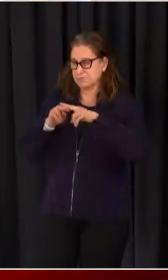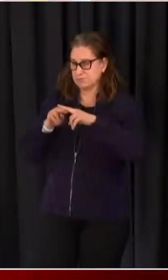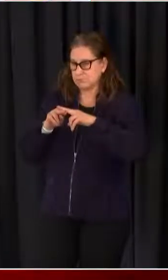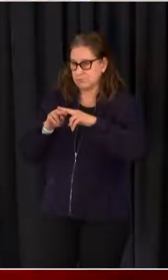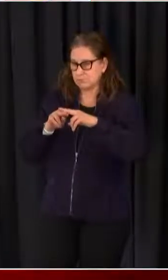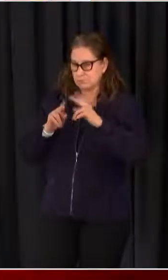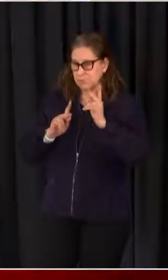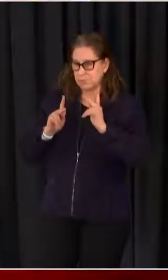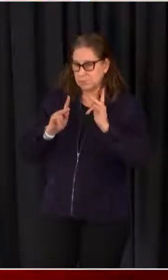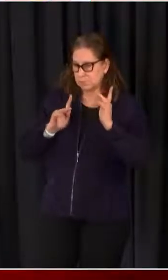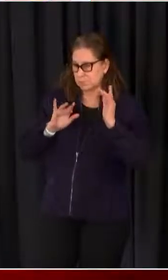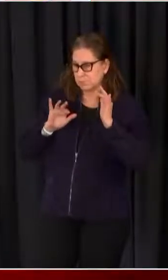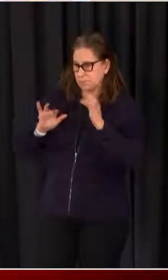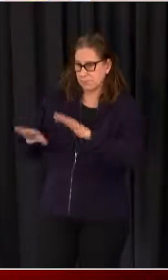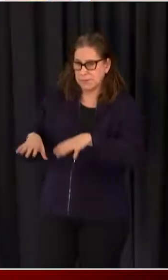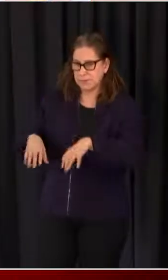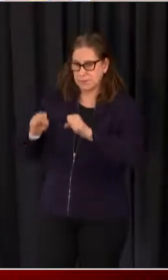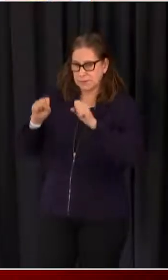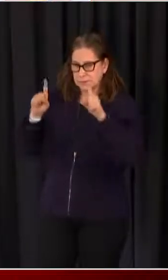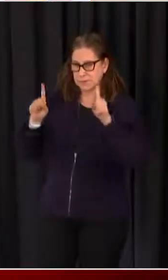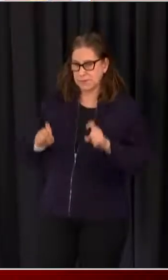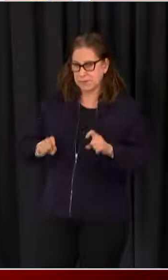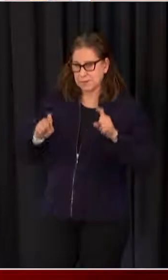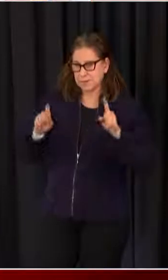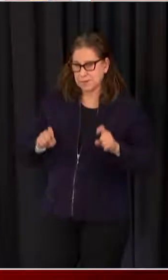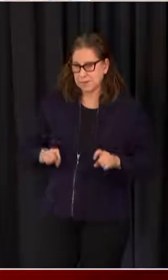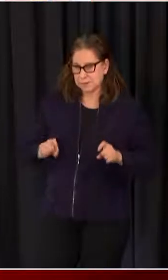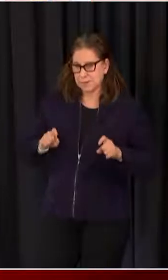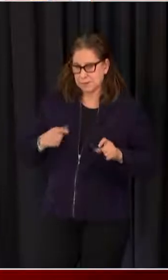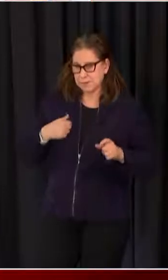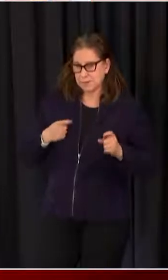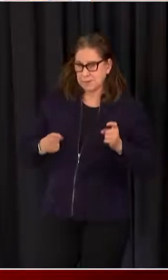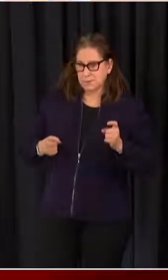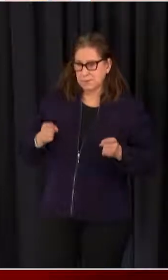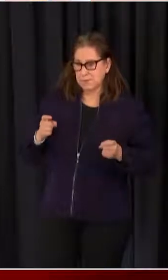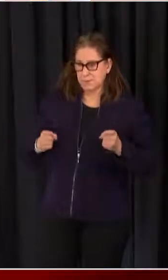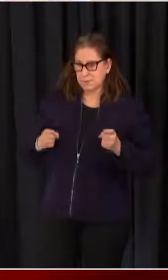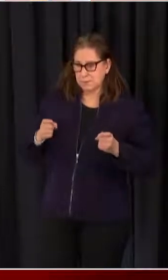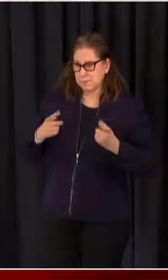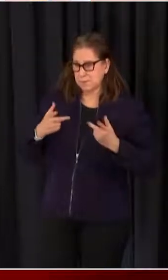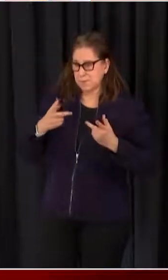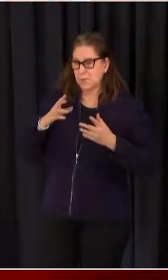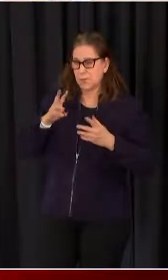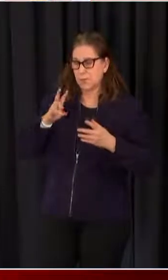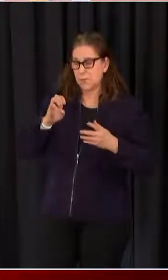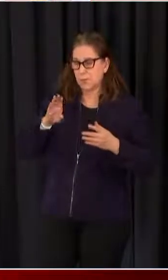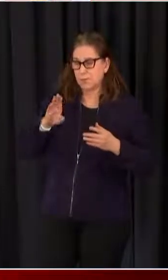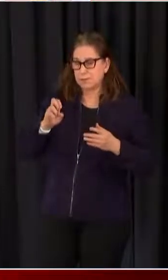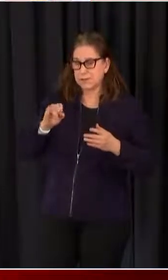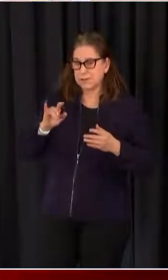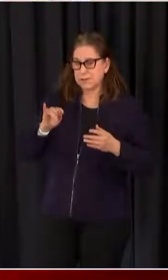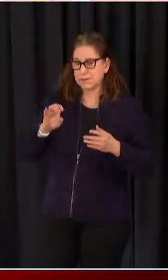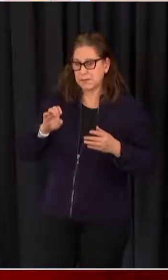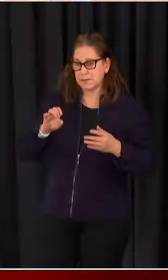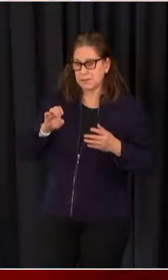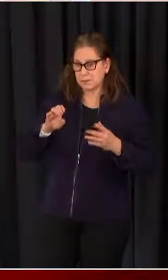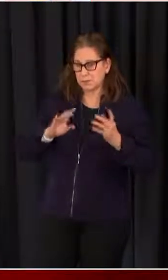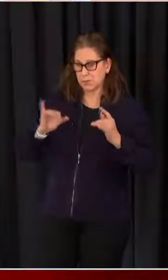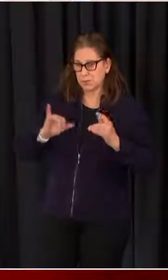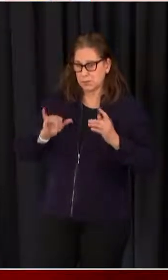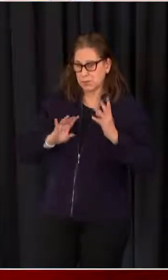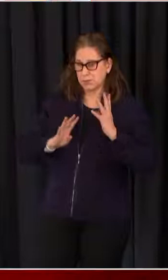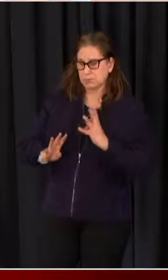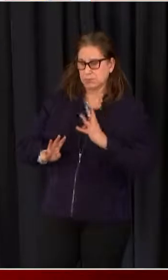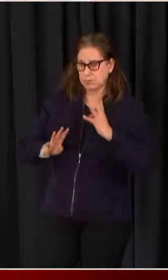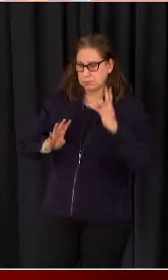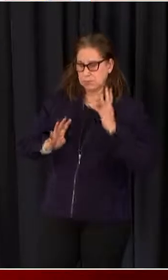at a peak in the past. Last week, we saw 8,780 all trying to do one thing at the same time. The next day,